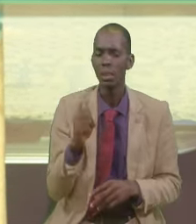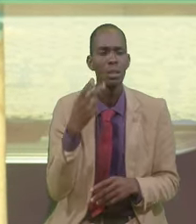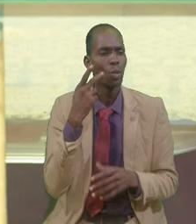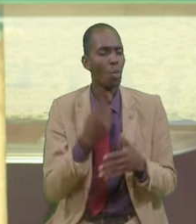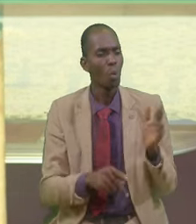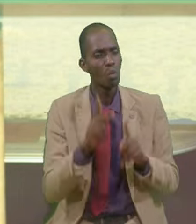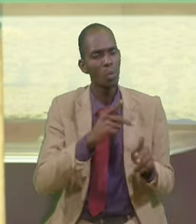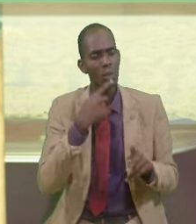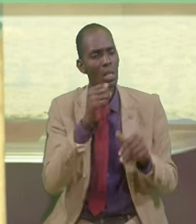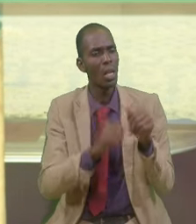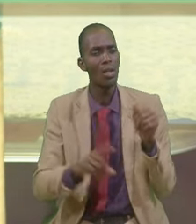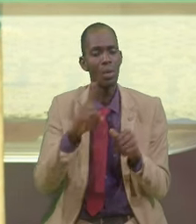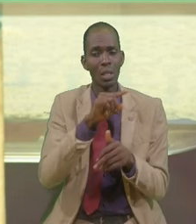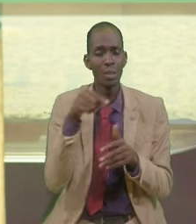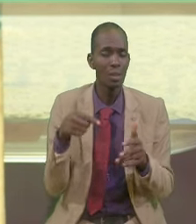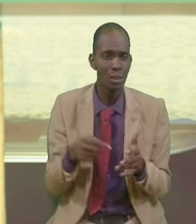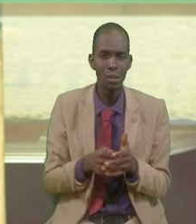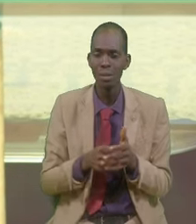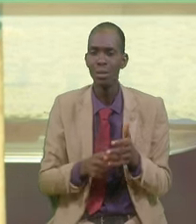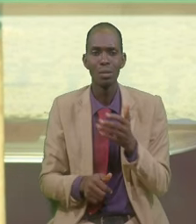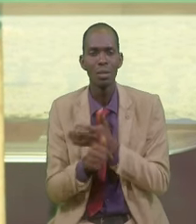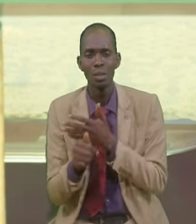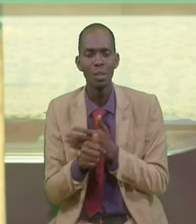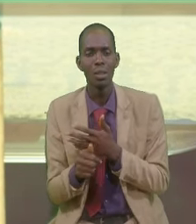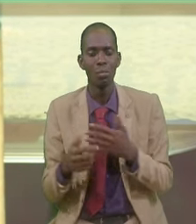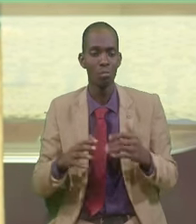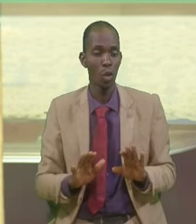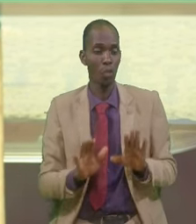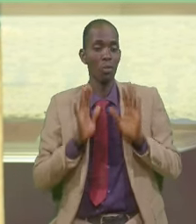And this terror comes to them